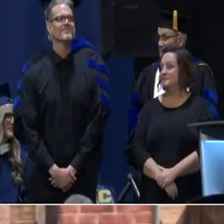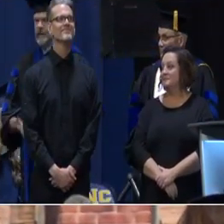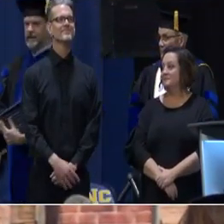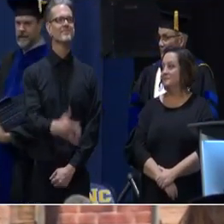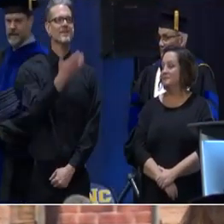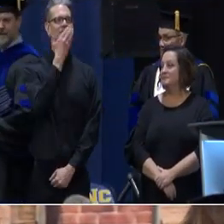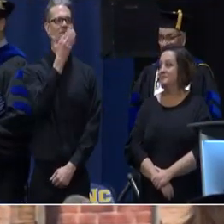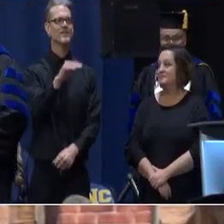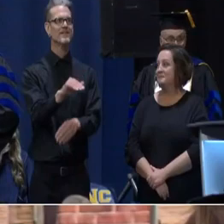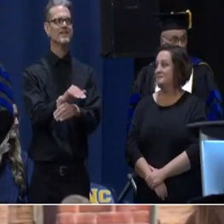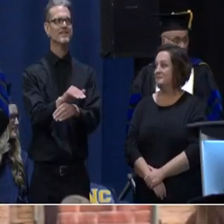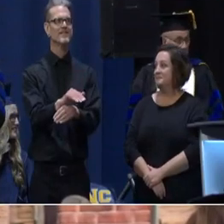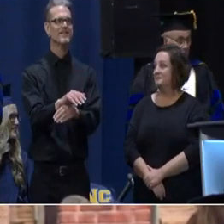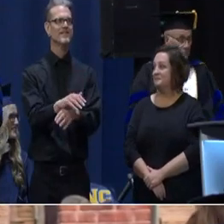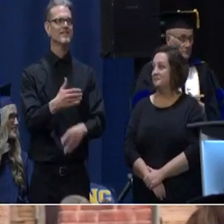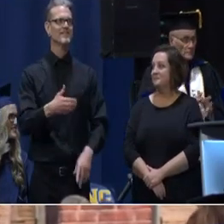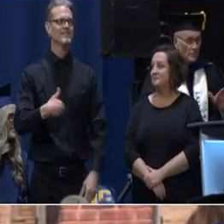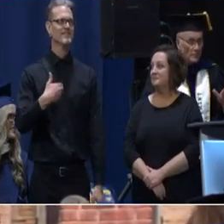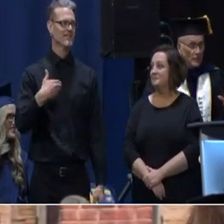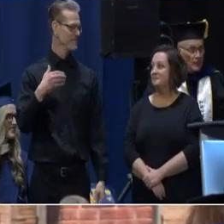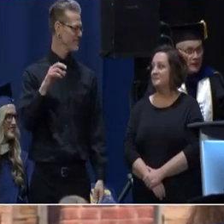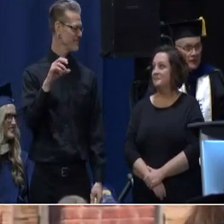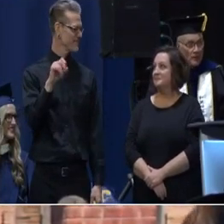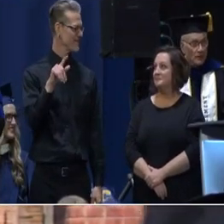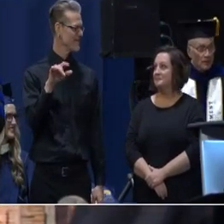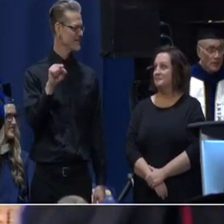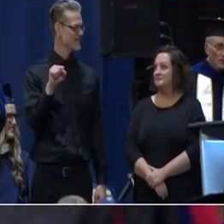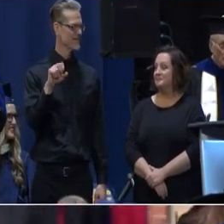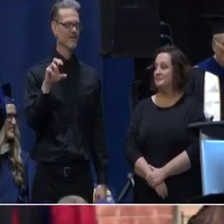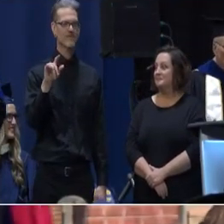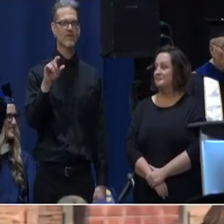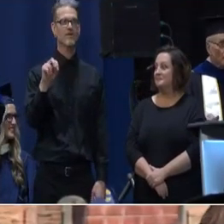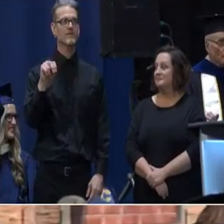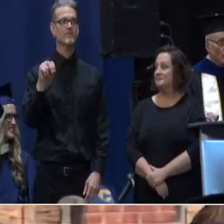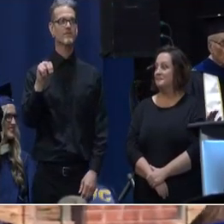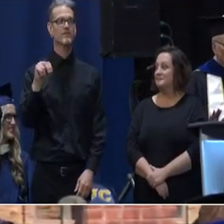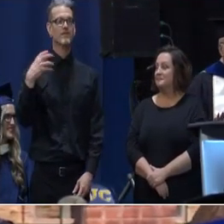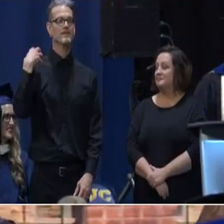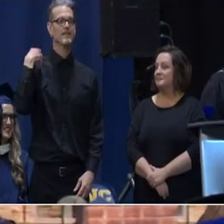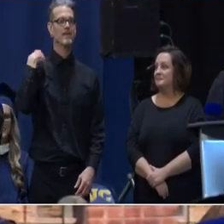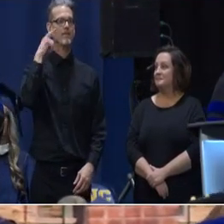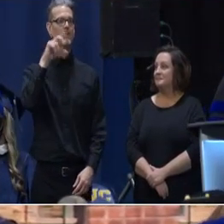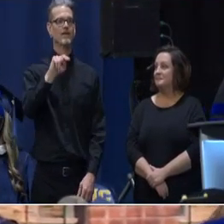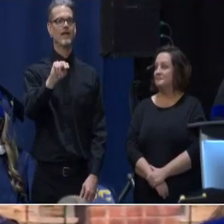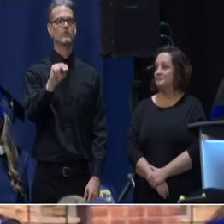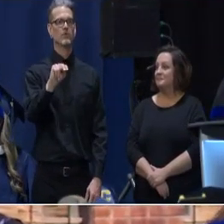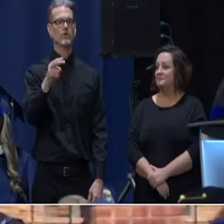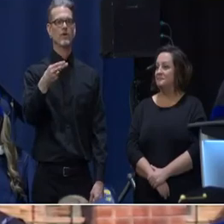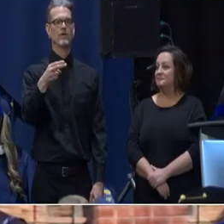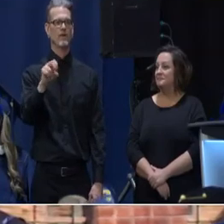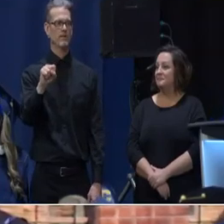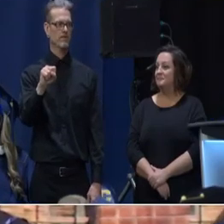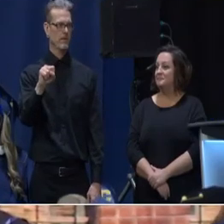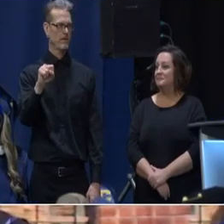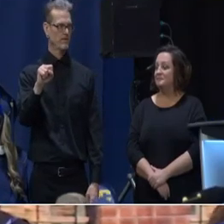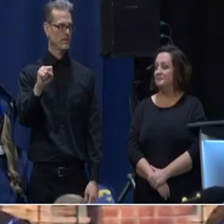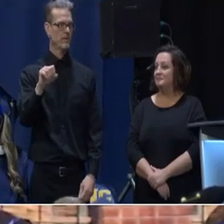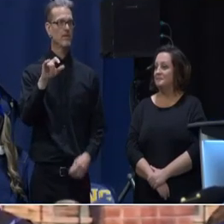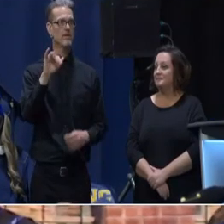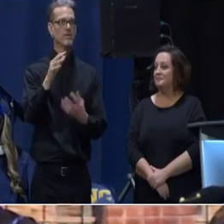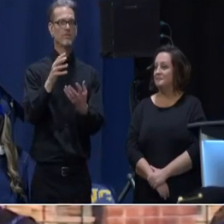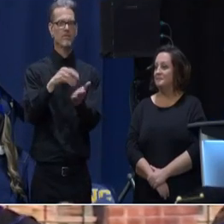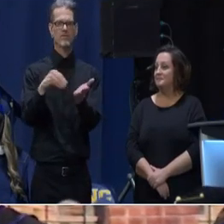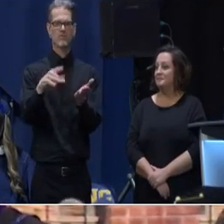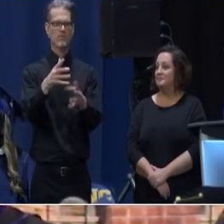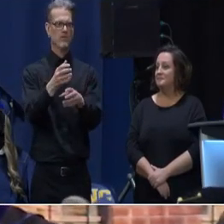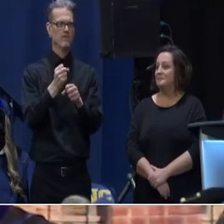Good evening. My name is Burkhard Englert, the Dean of the College of Natural Health Sciences. Will the candidates receiving